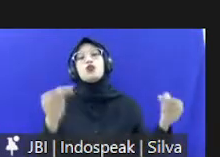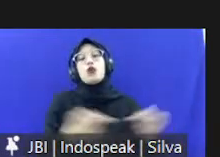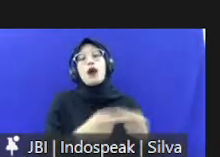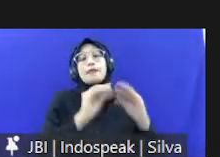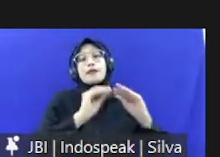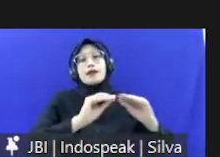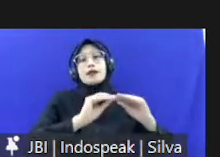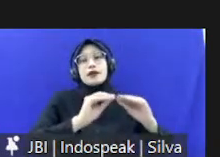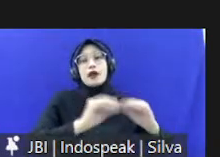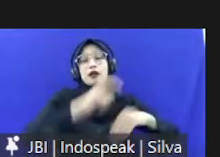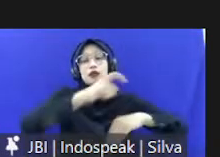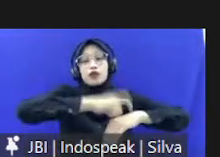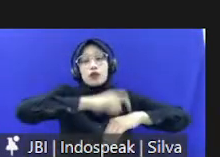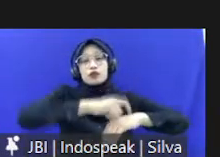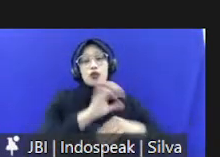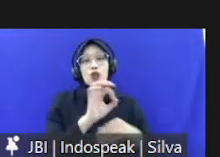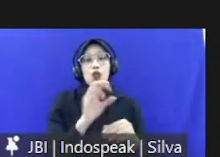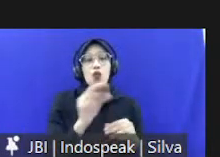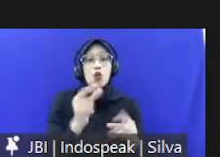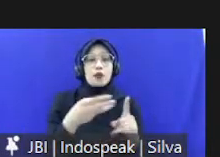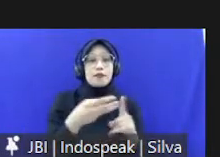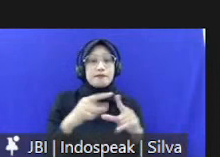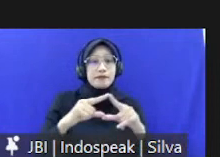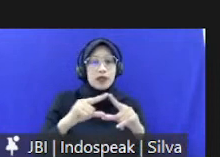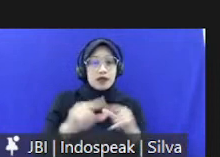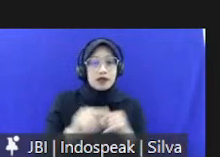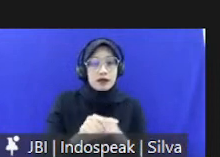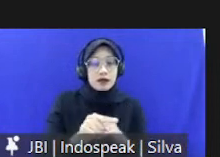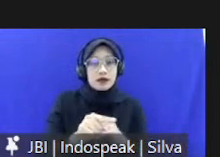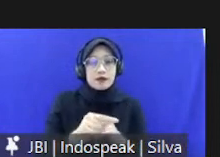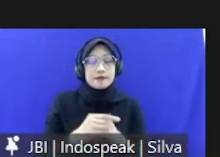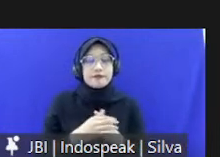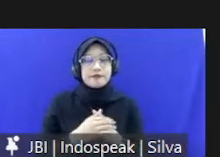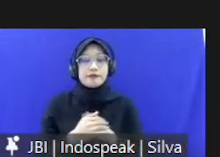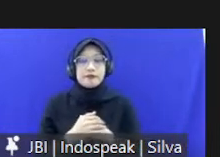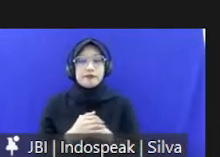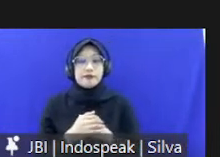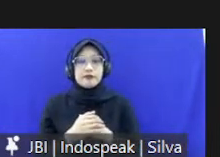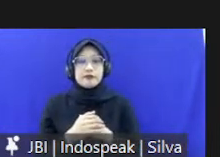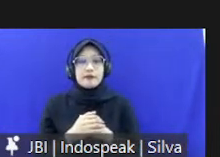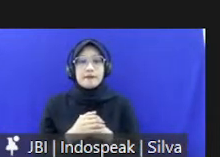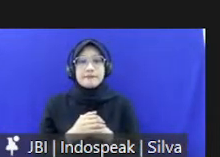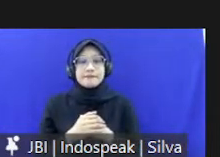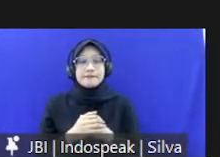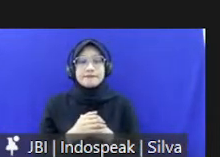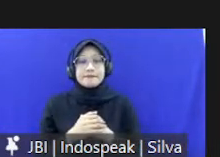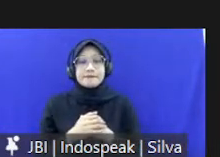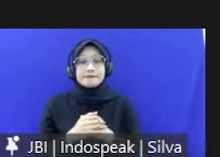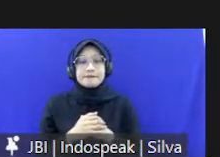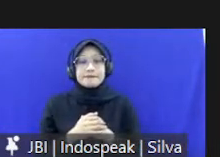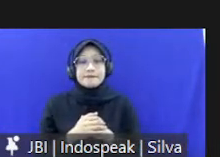shine a light on neoliberalism in that particular set of work.